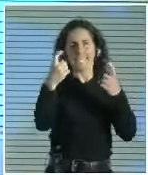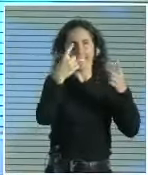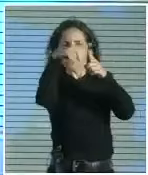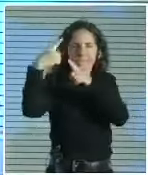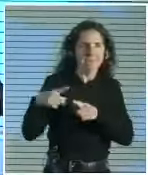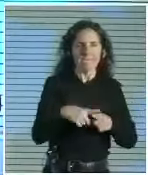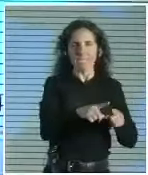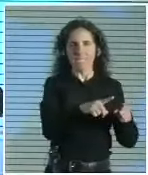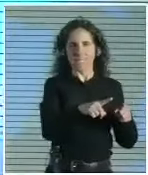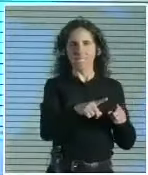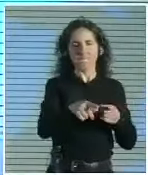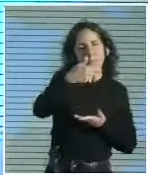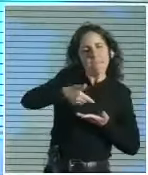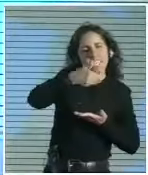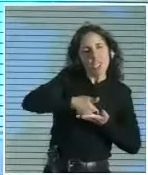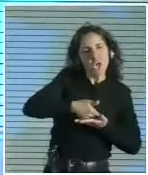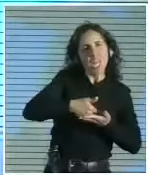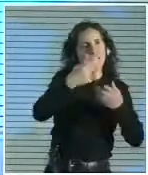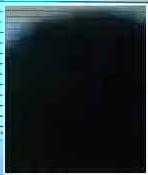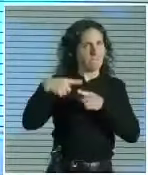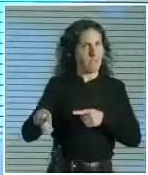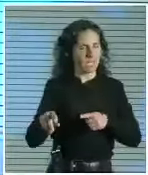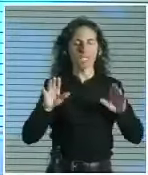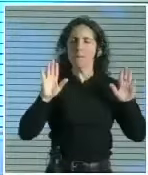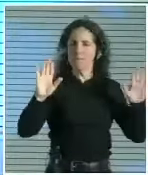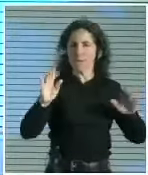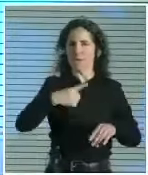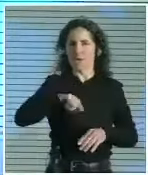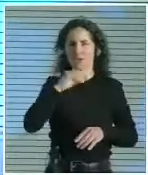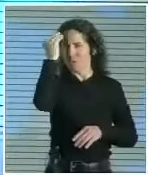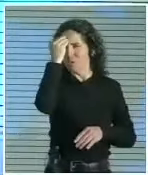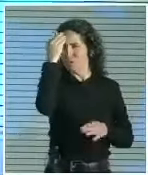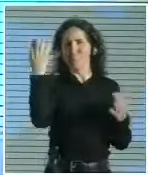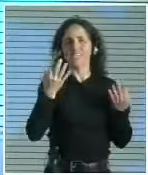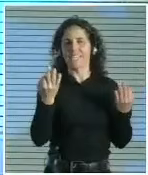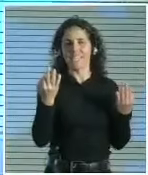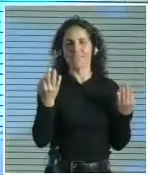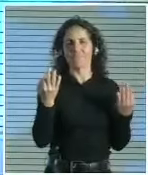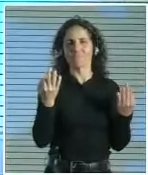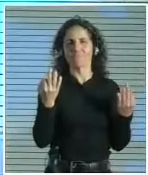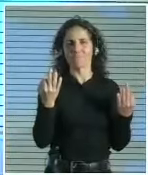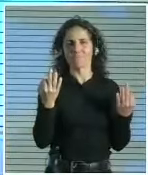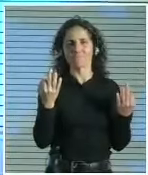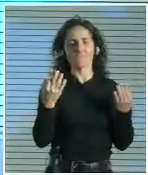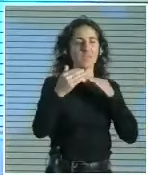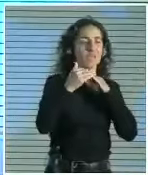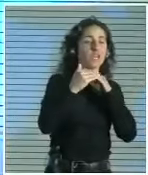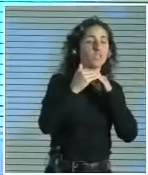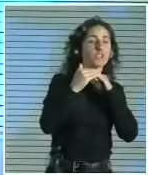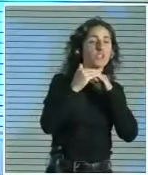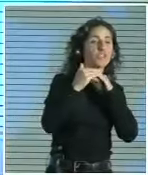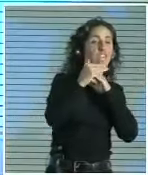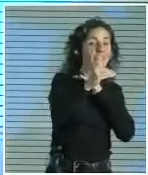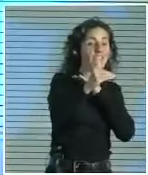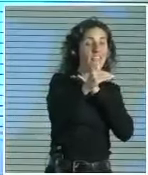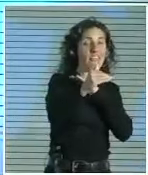we think that we cannot do sustainability without considering human aspect, without considering their expectation. And